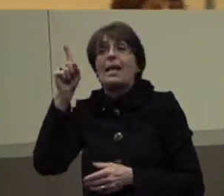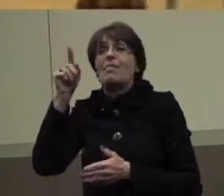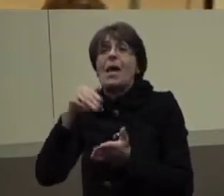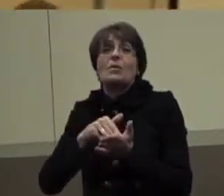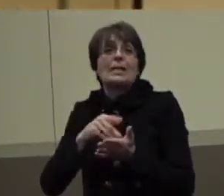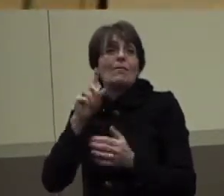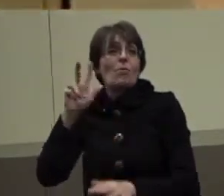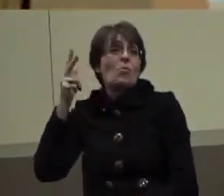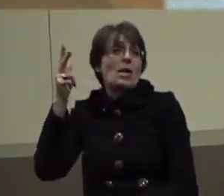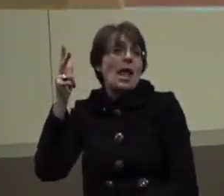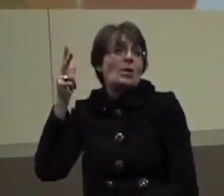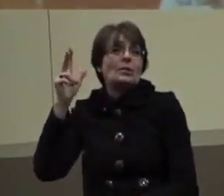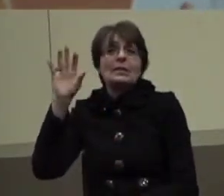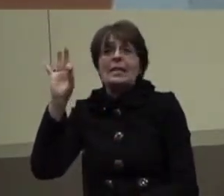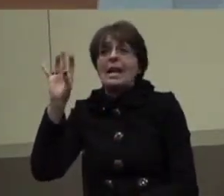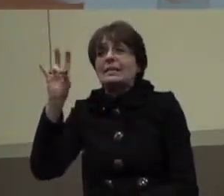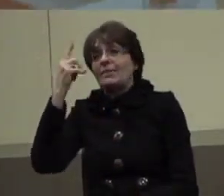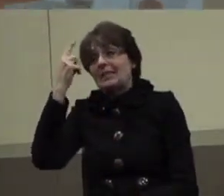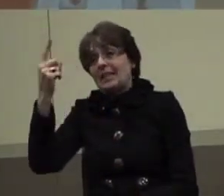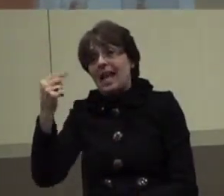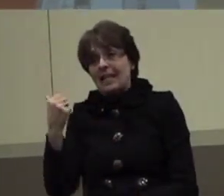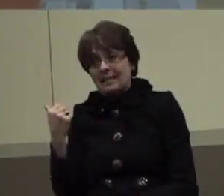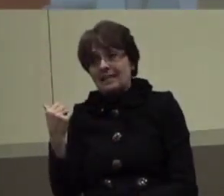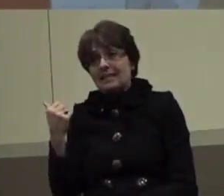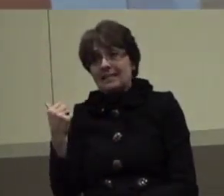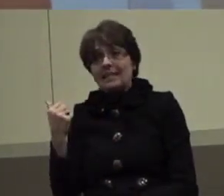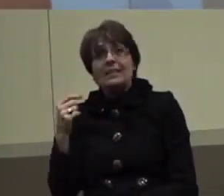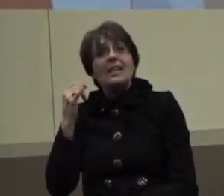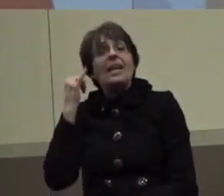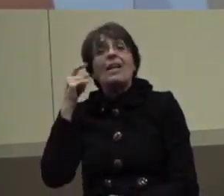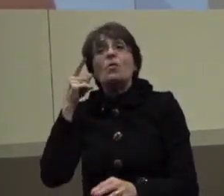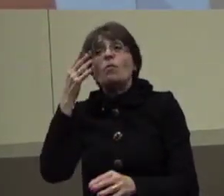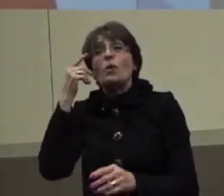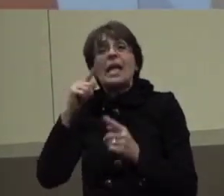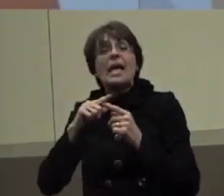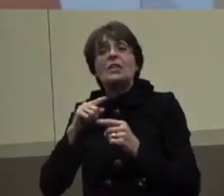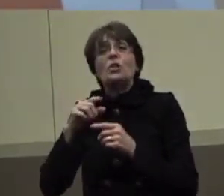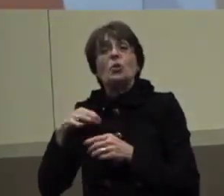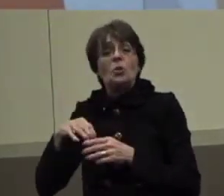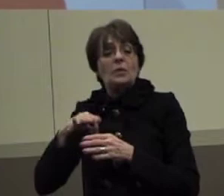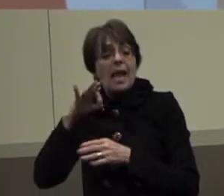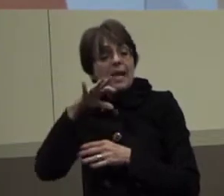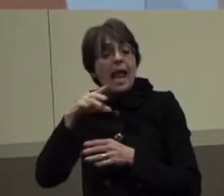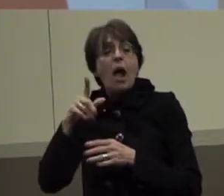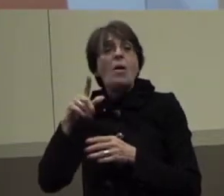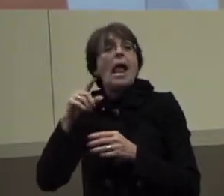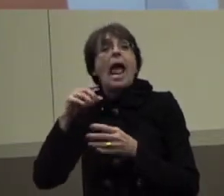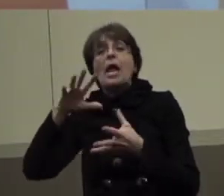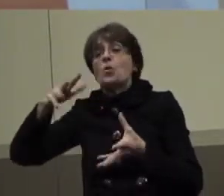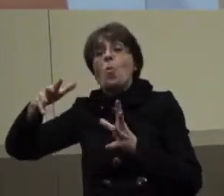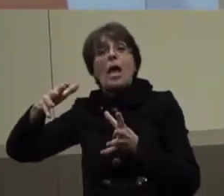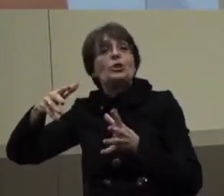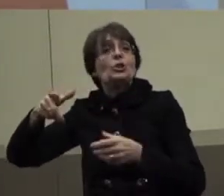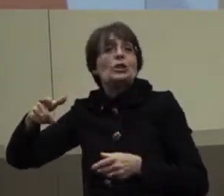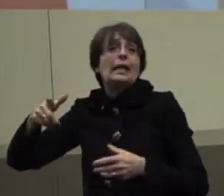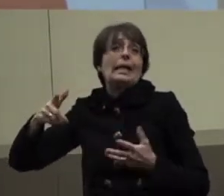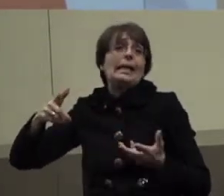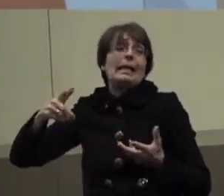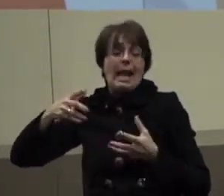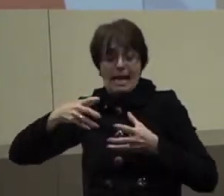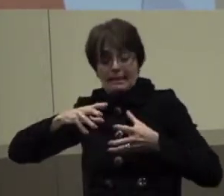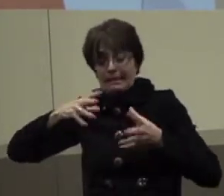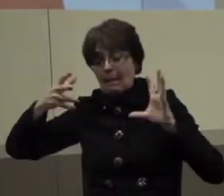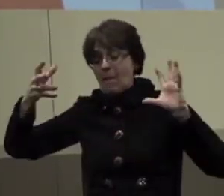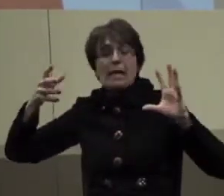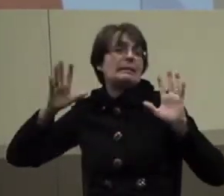for $3.97. So if you forget to take them out of your pocket and they go through the washing machine and become this big mess,